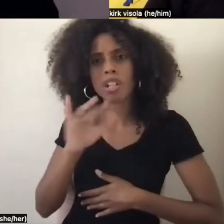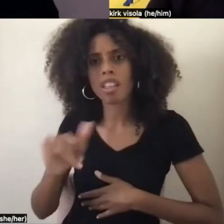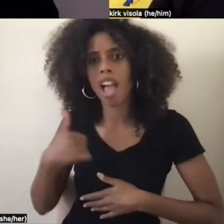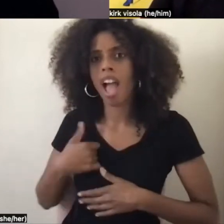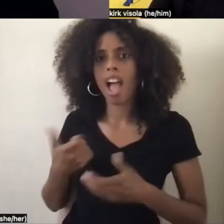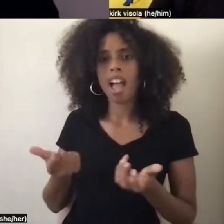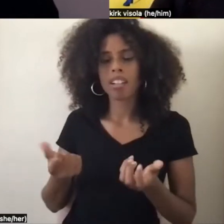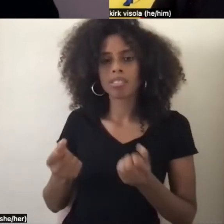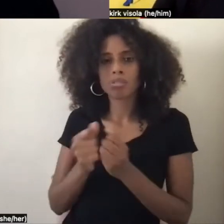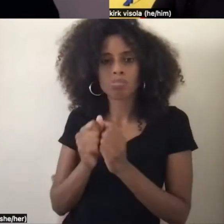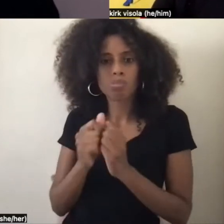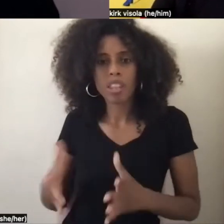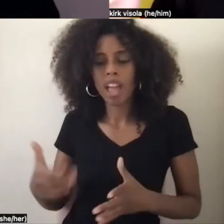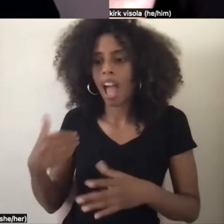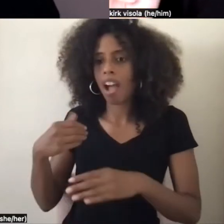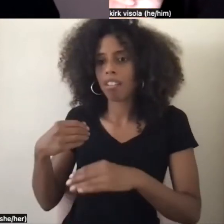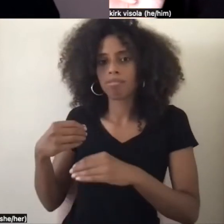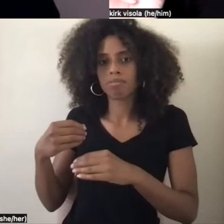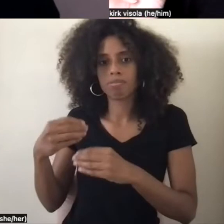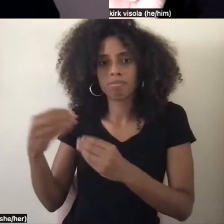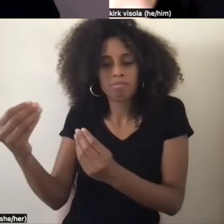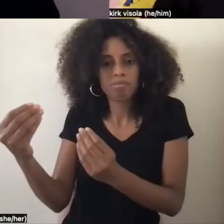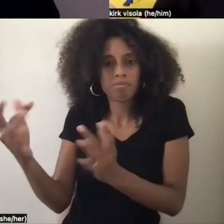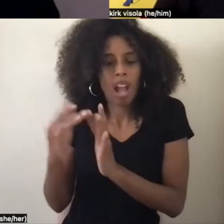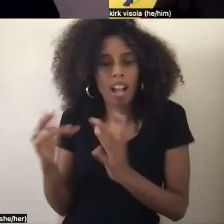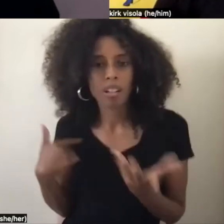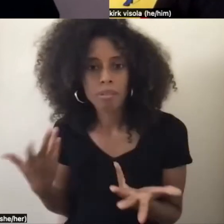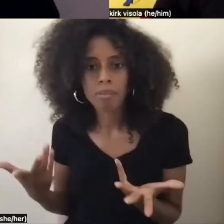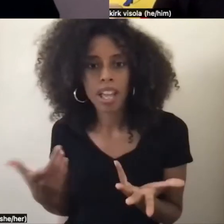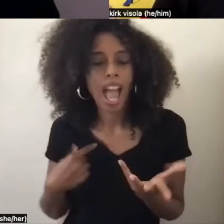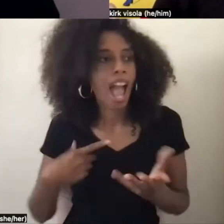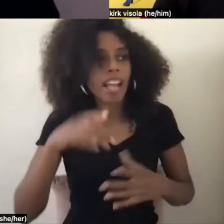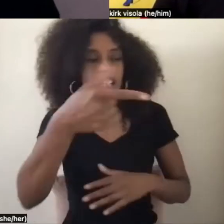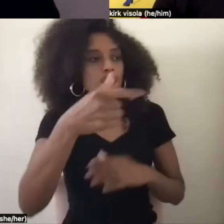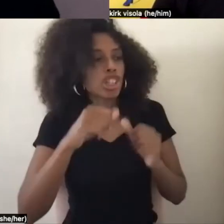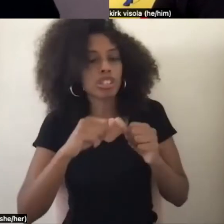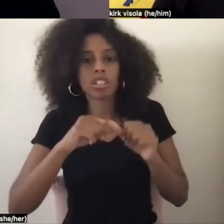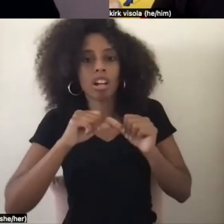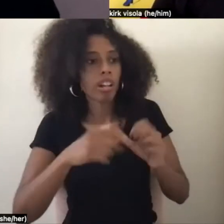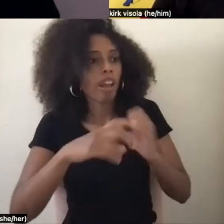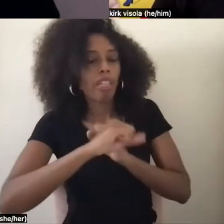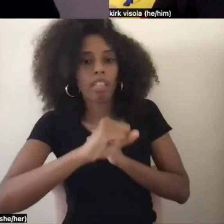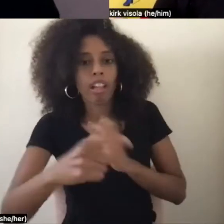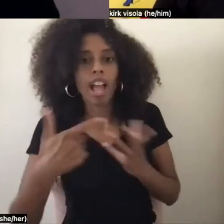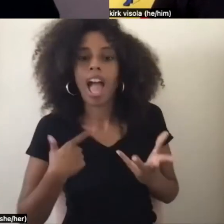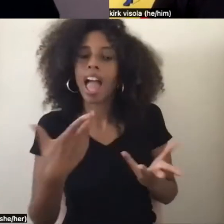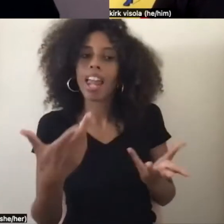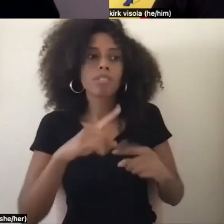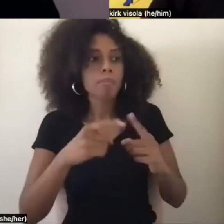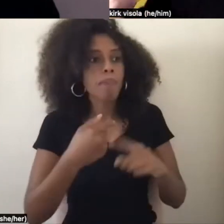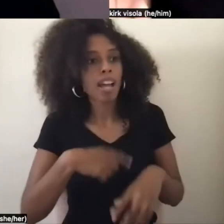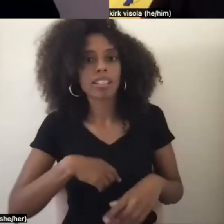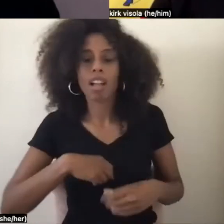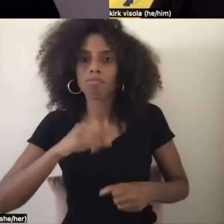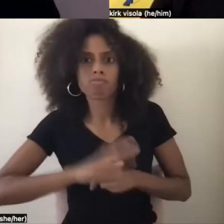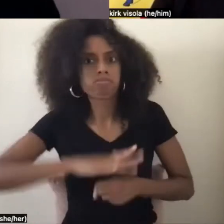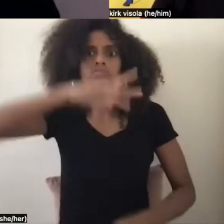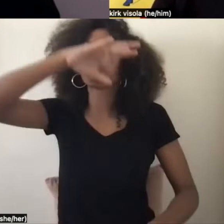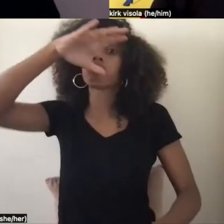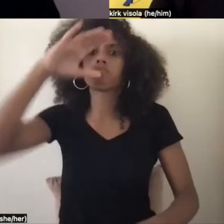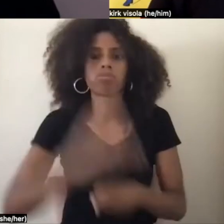over the files, and he kept going off. And I was literally 2 seconds from telling that motherfucker off. Like, listen